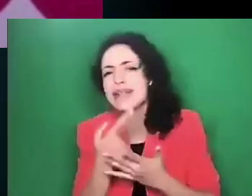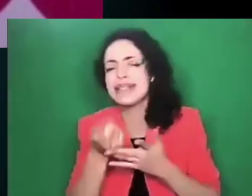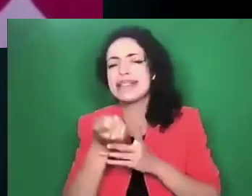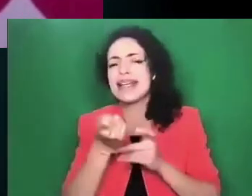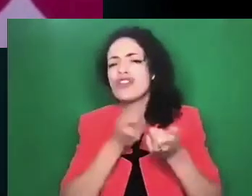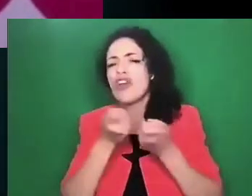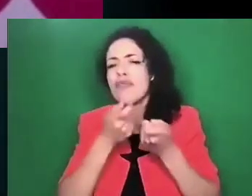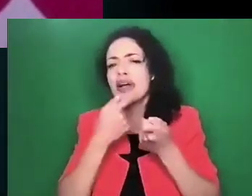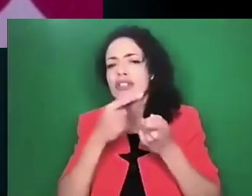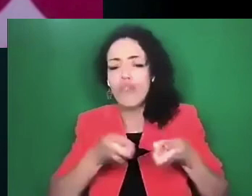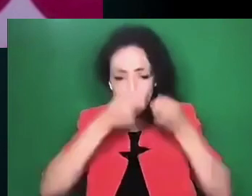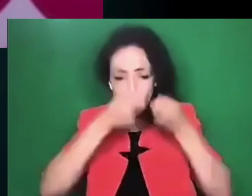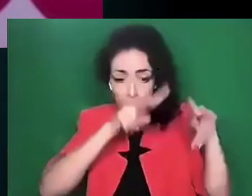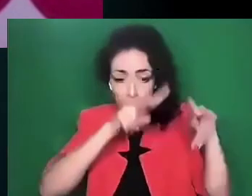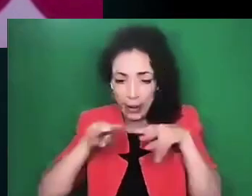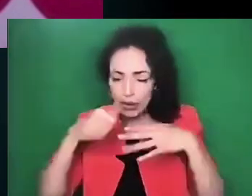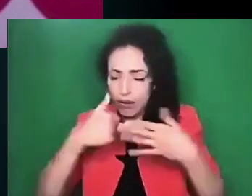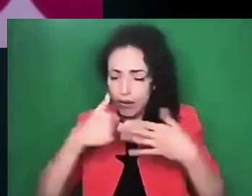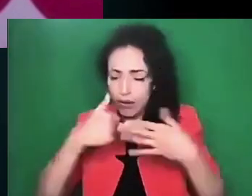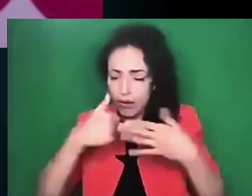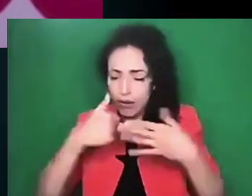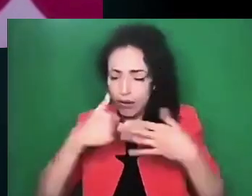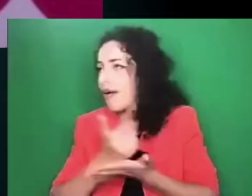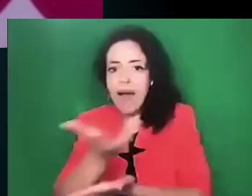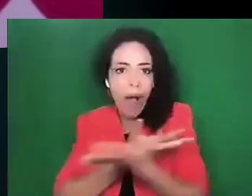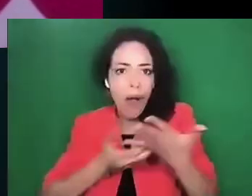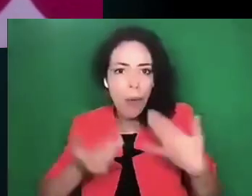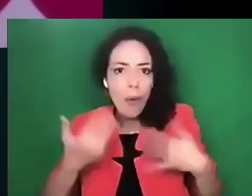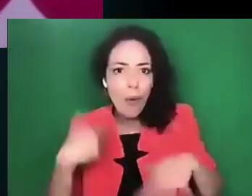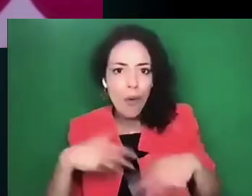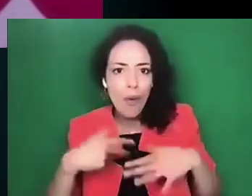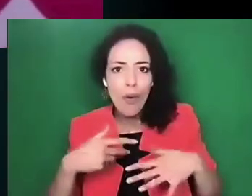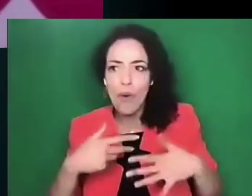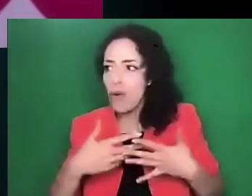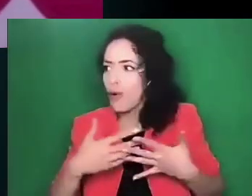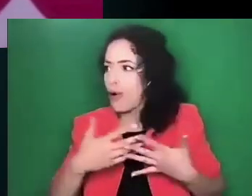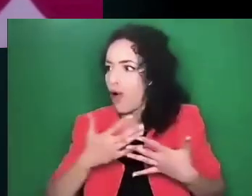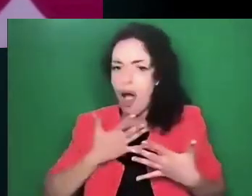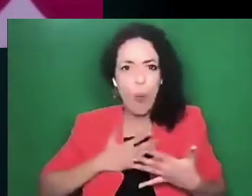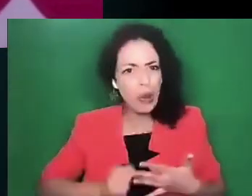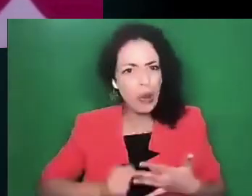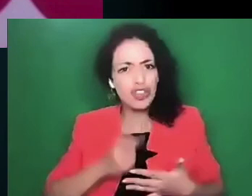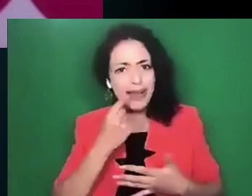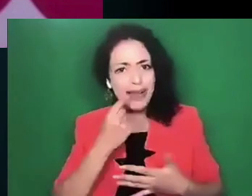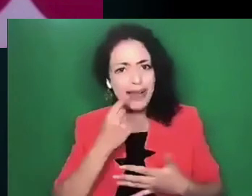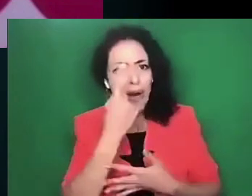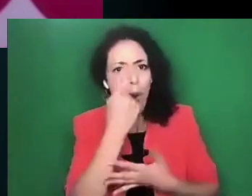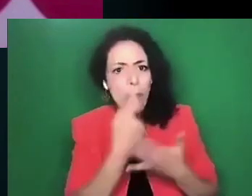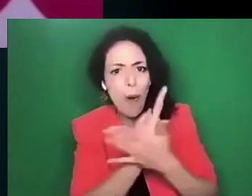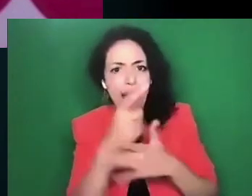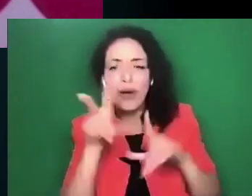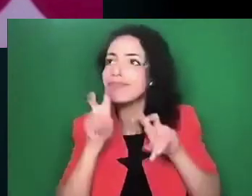and company we have had. I could certainly spend another hour just listening to these contributions.